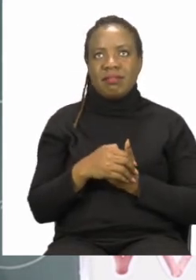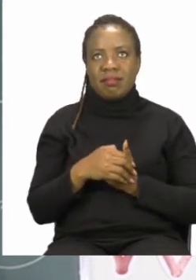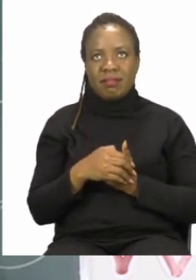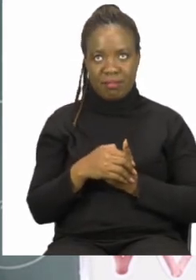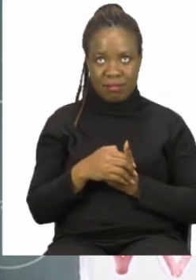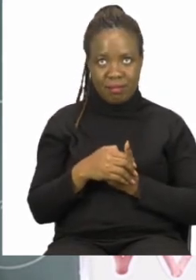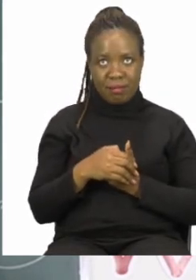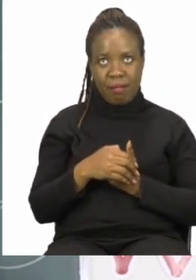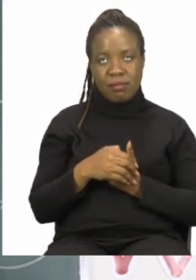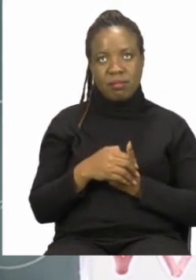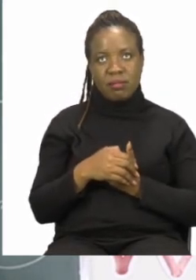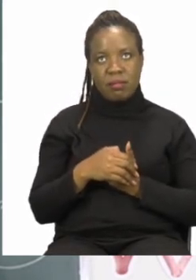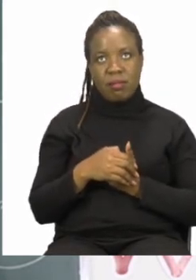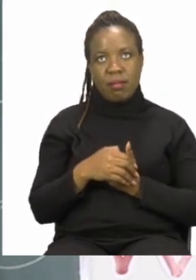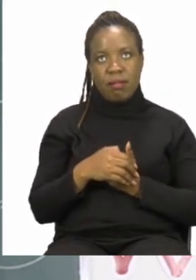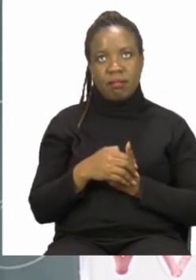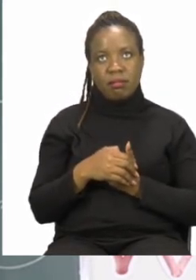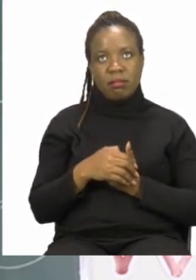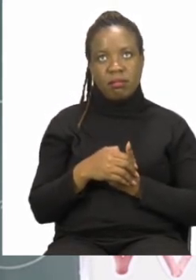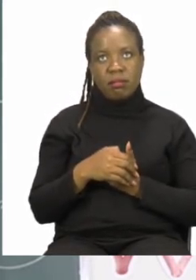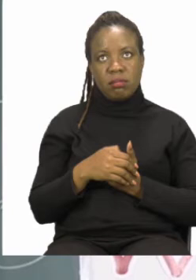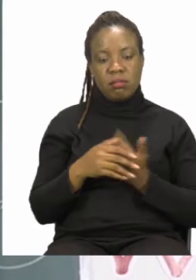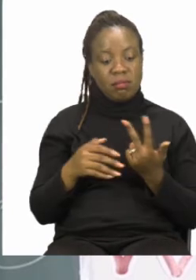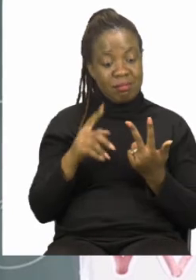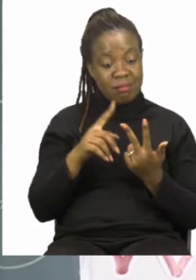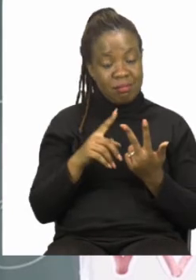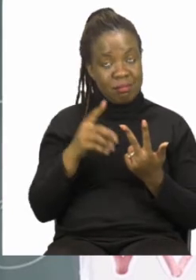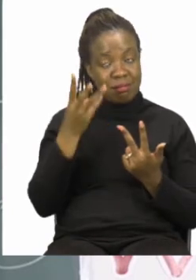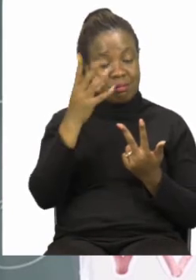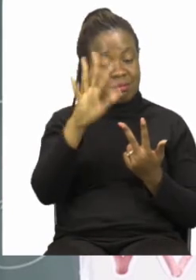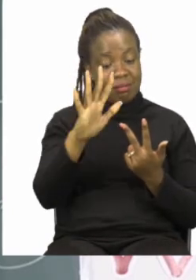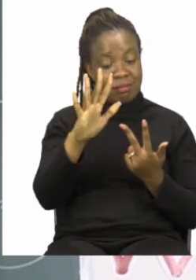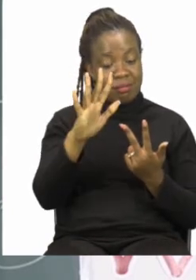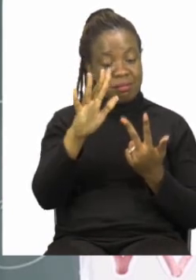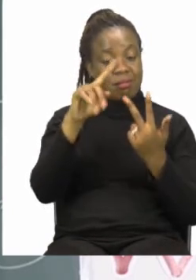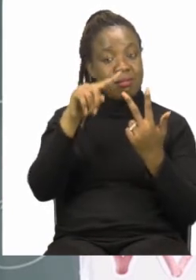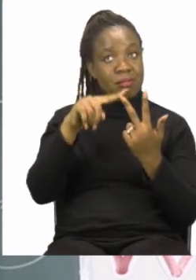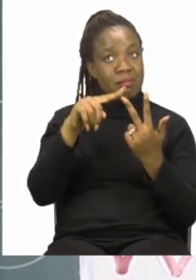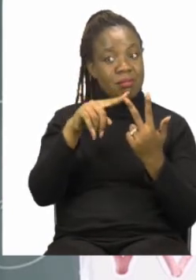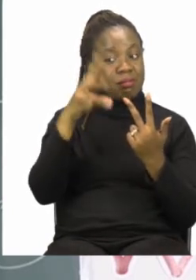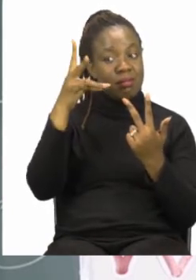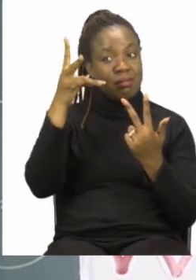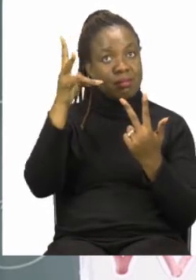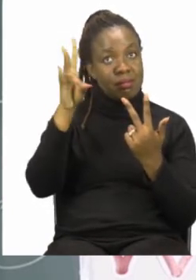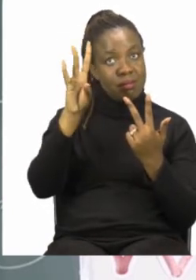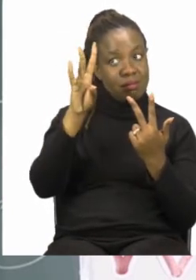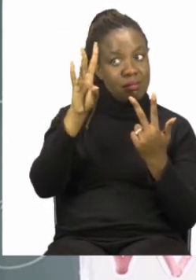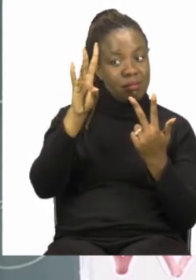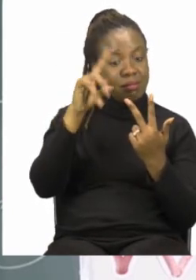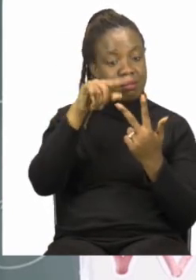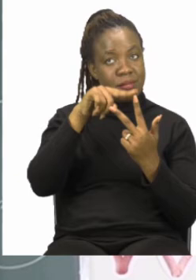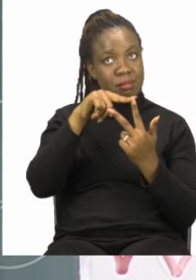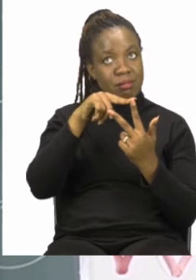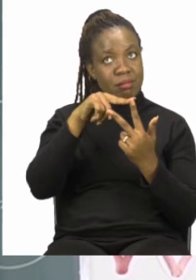is 6. Now we say 6 is already there. We move on.